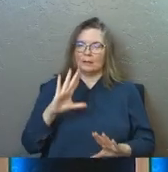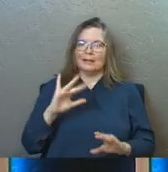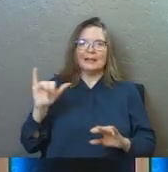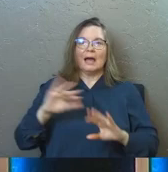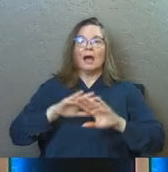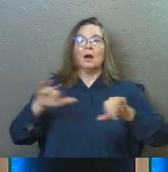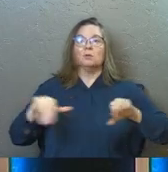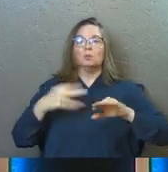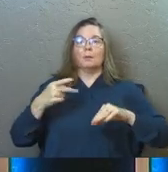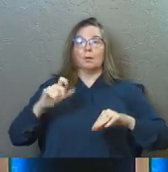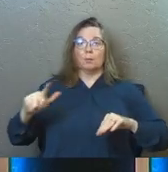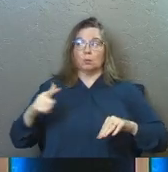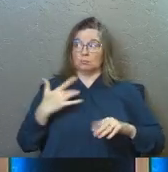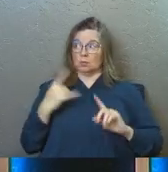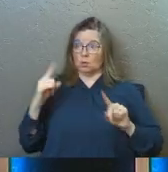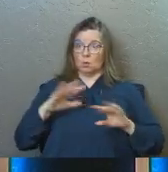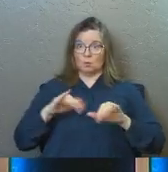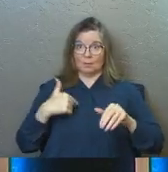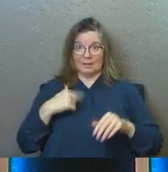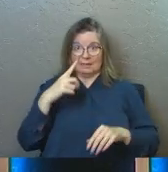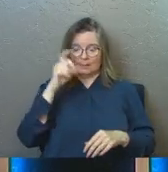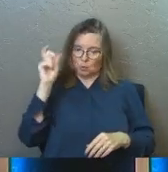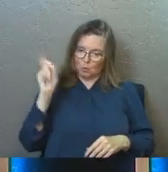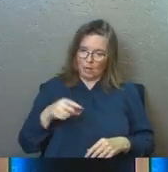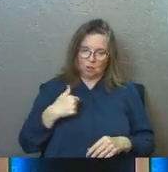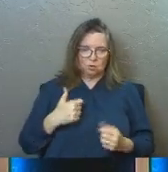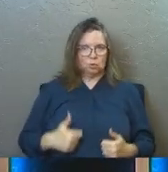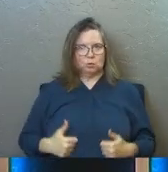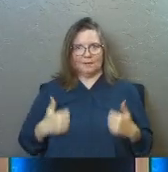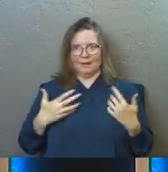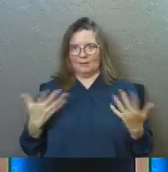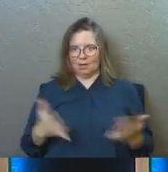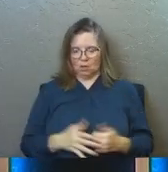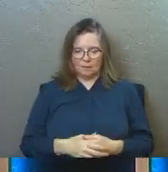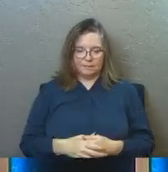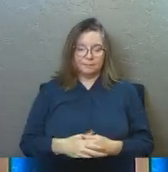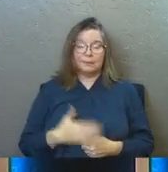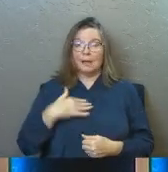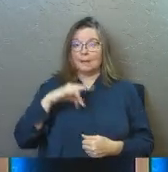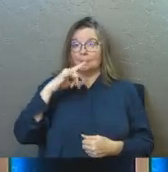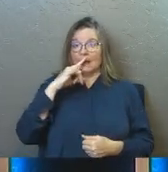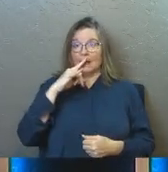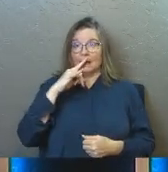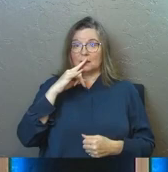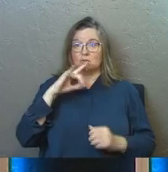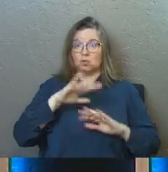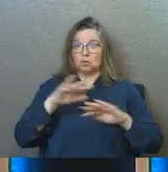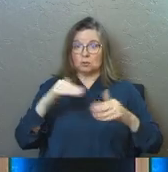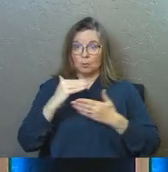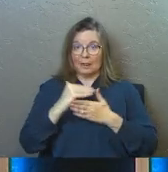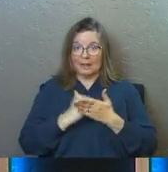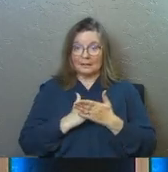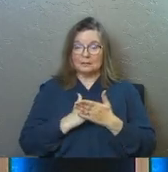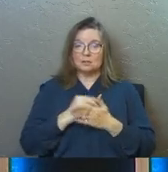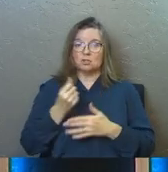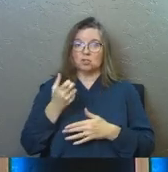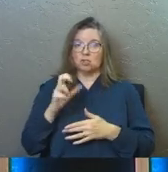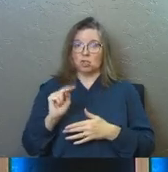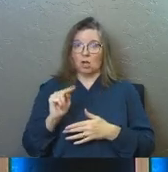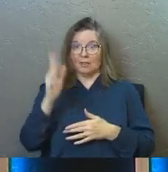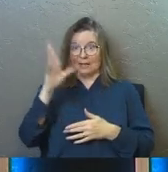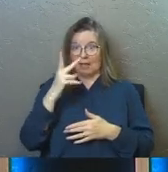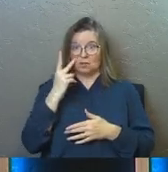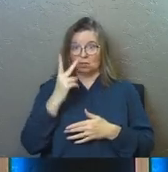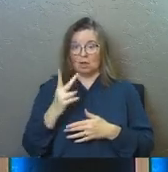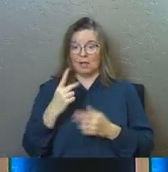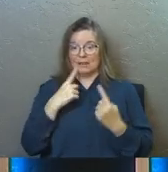way I think of it is like a swimming pool, okay? Anybody go swimming this summer? You had to survive out here. So my kids took some swimming lessons. Sean, actually, the guy